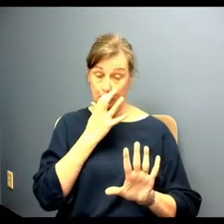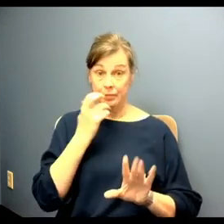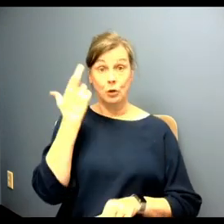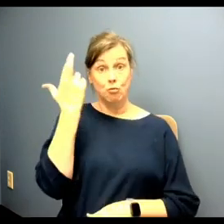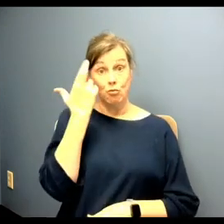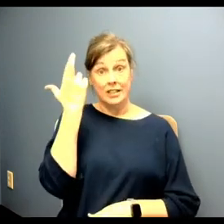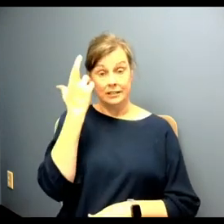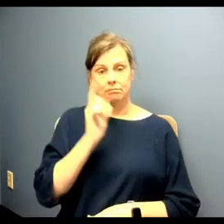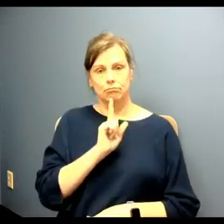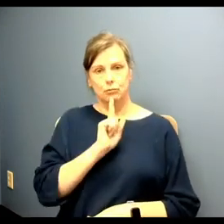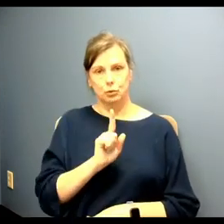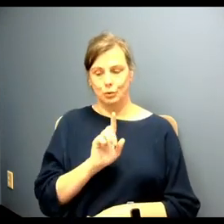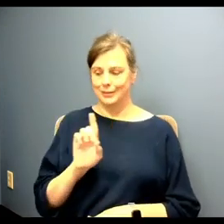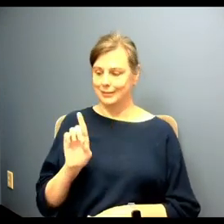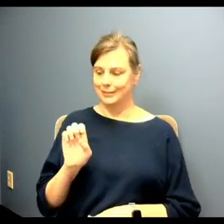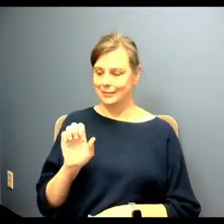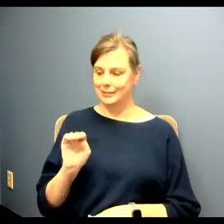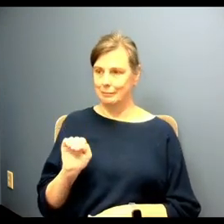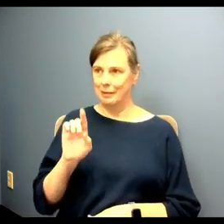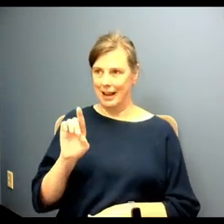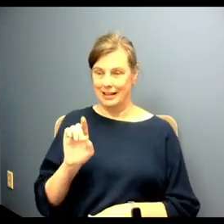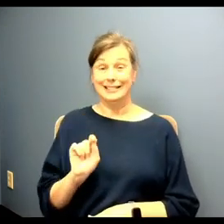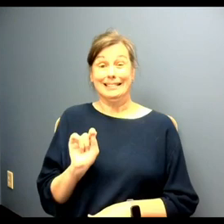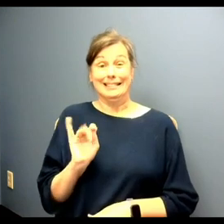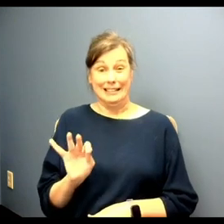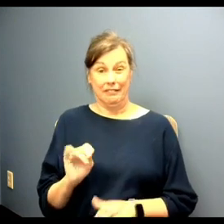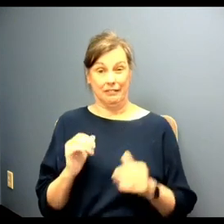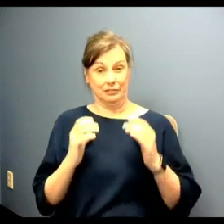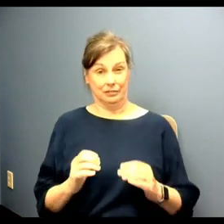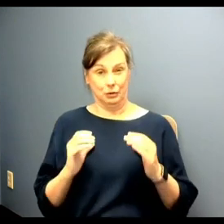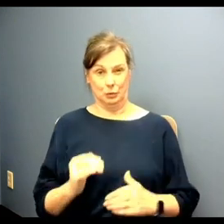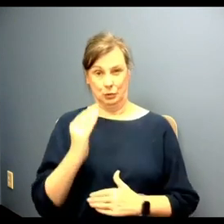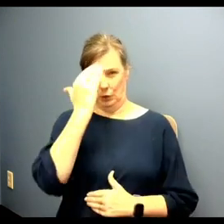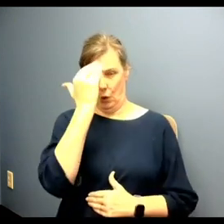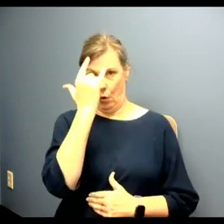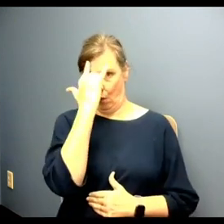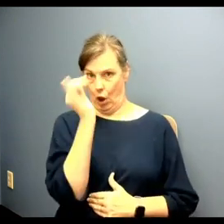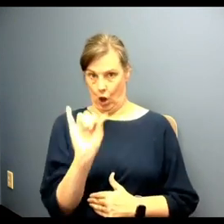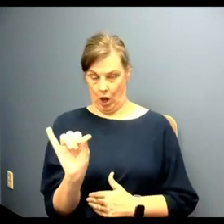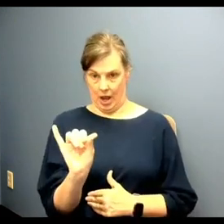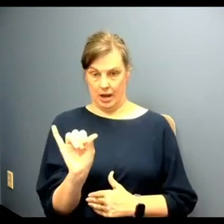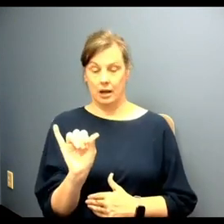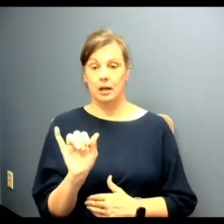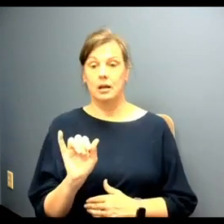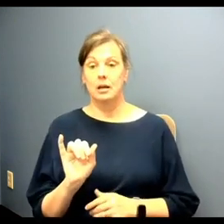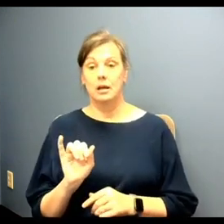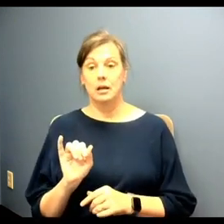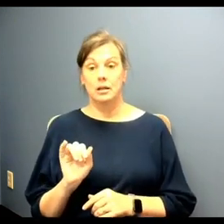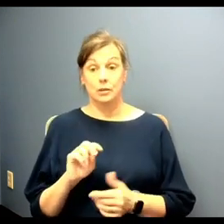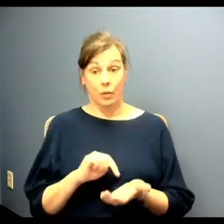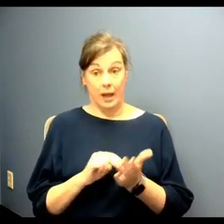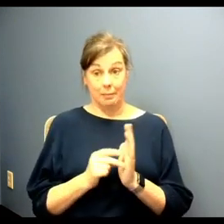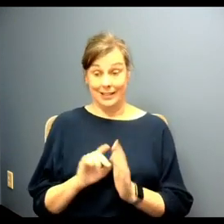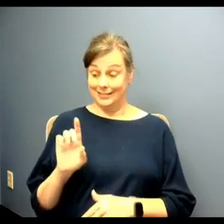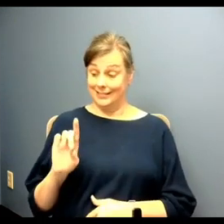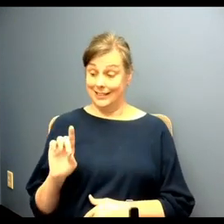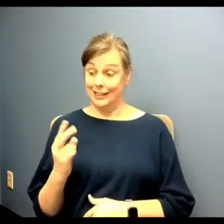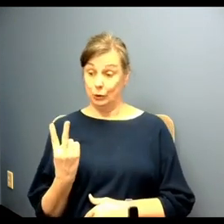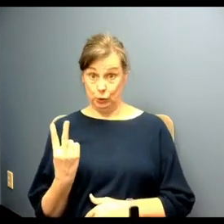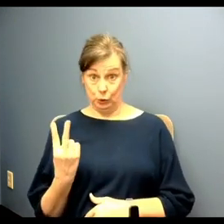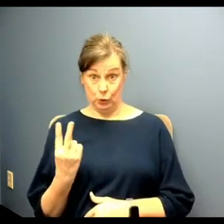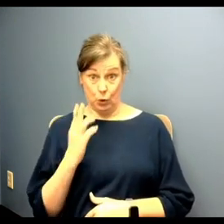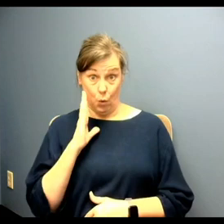demand curve and the true supply curve intersect. So is there deadweight loss at D2? And if